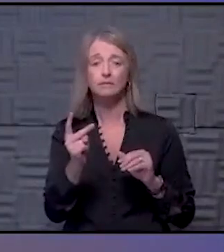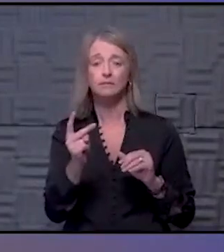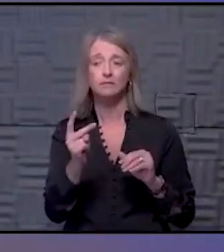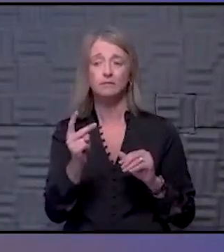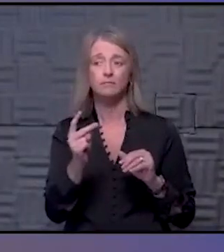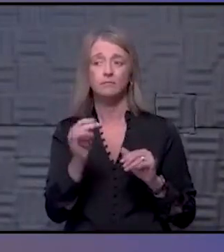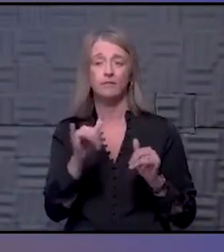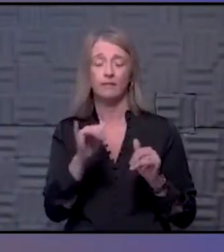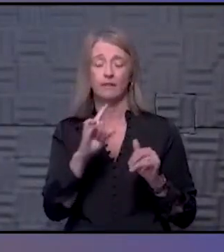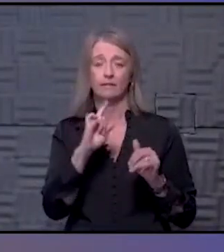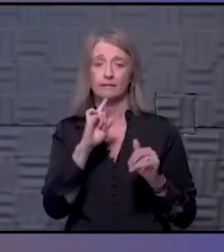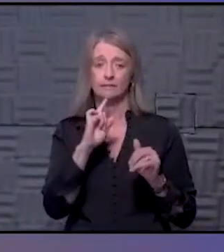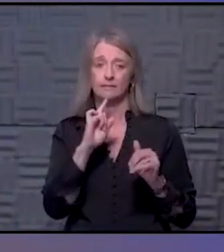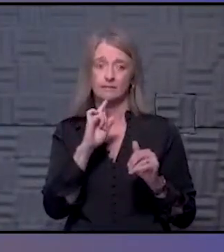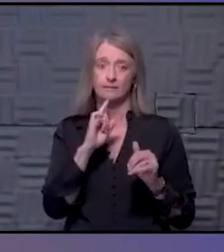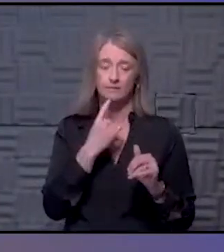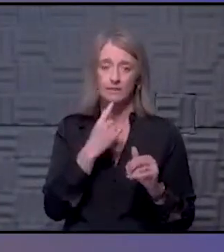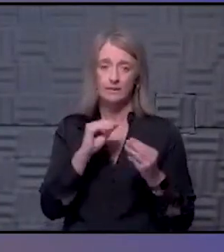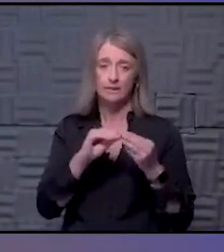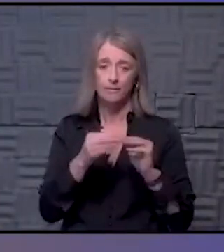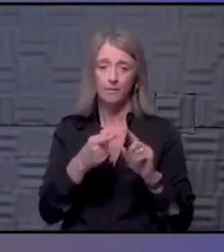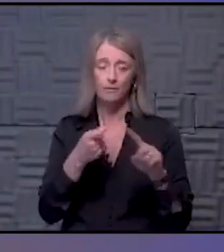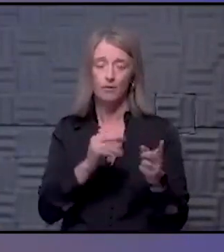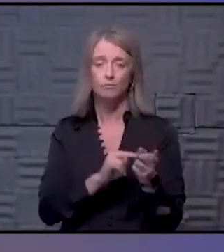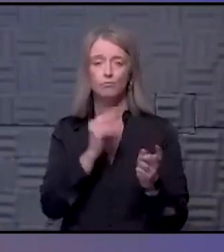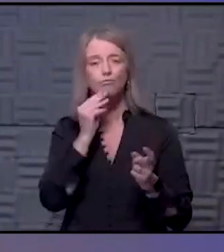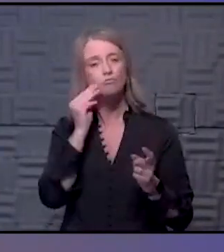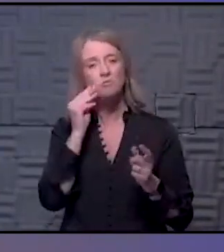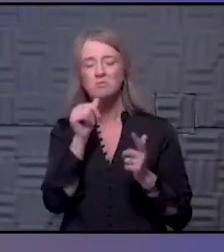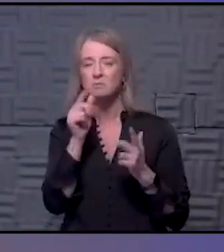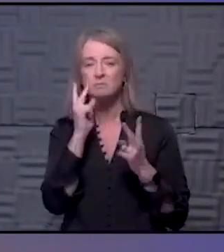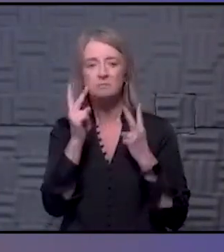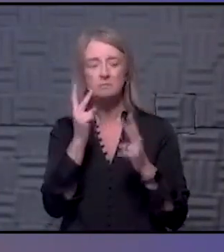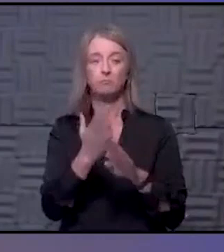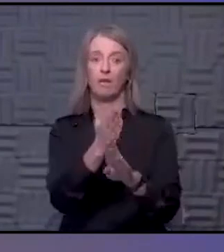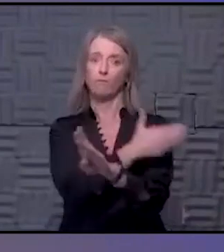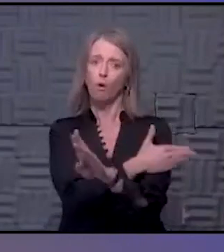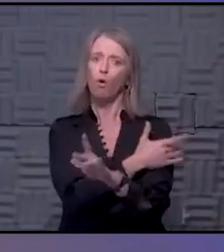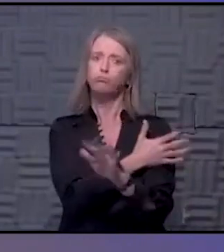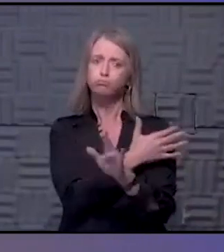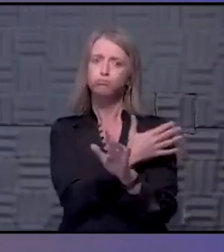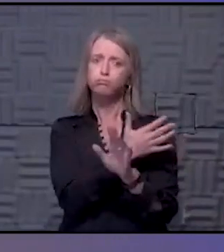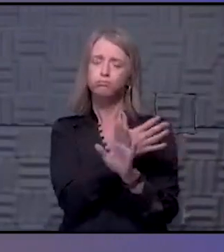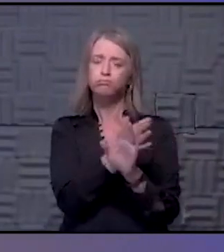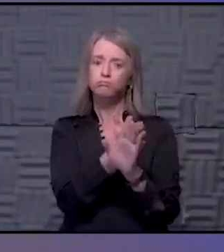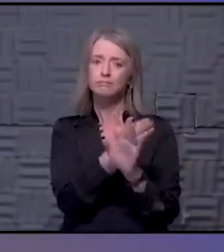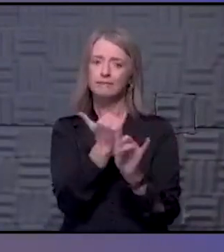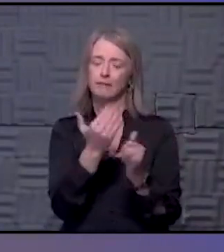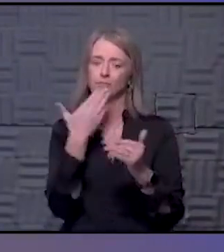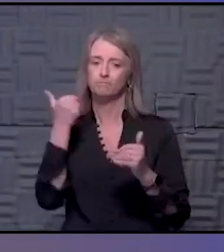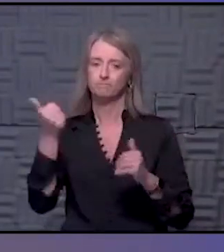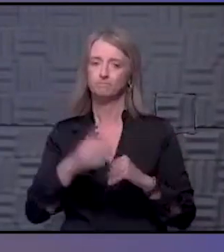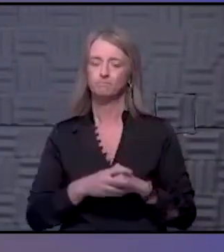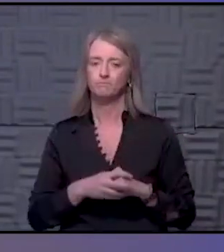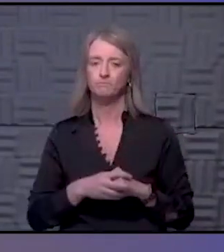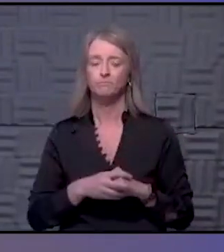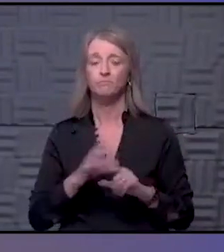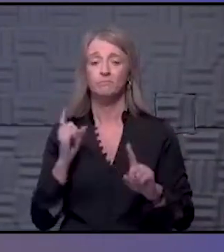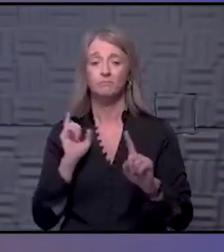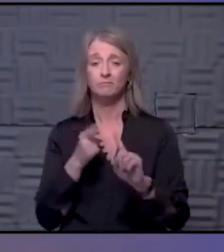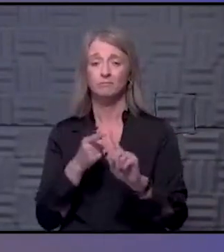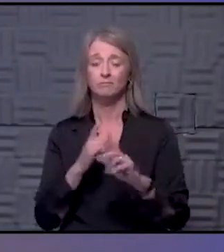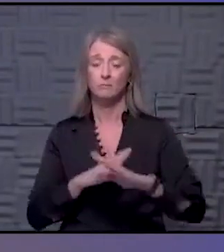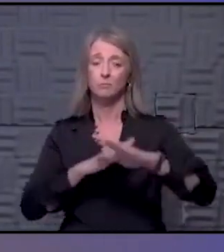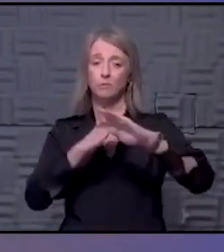that significant number of patients that were coming in from nursing care facilities like we were seeing previously to the vaccine. So I think your point about